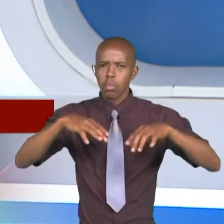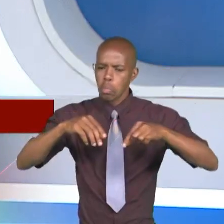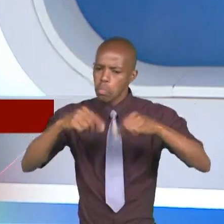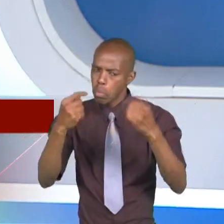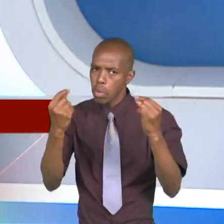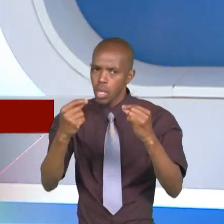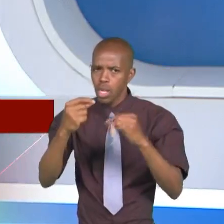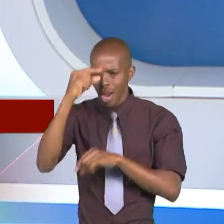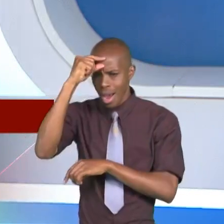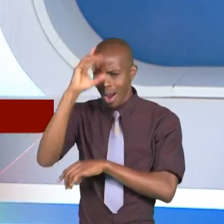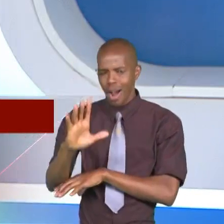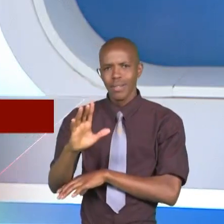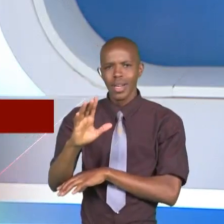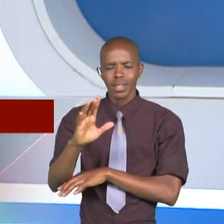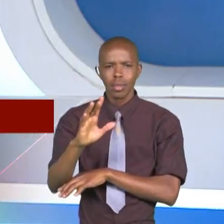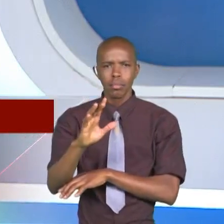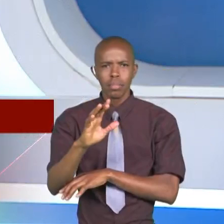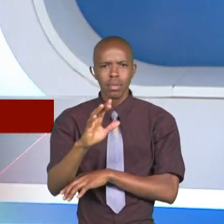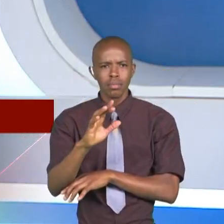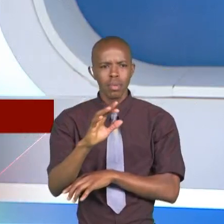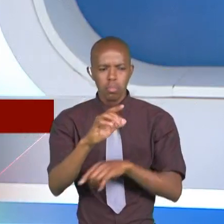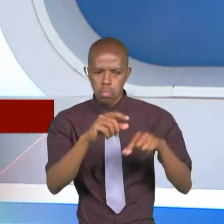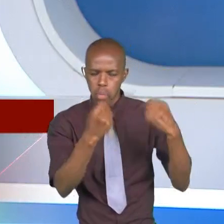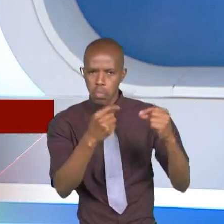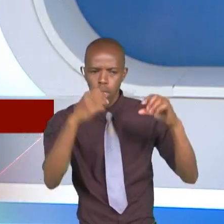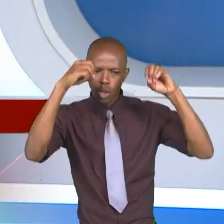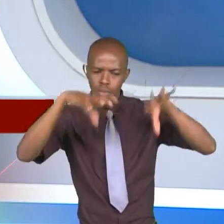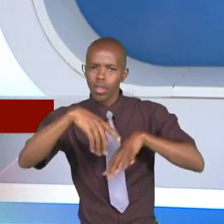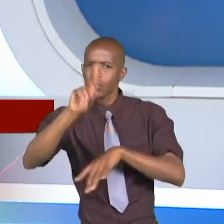governors threatening devolution themselves? If